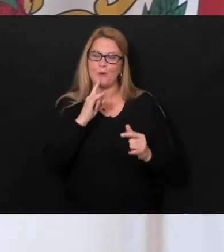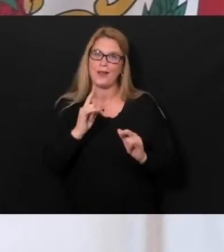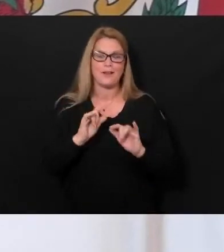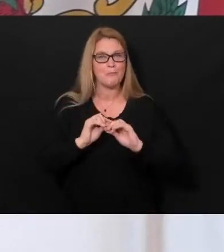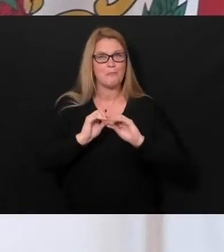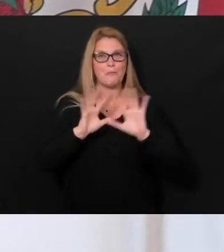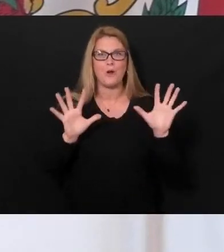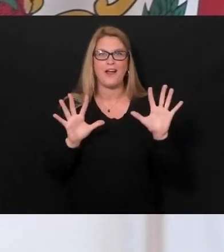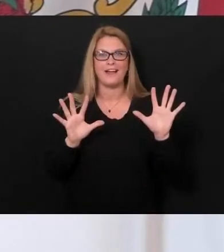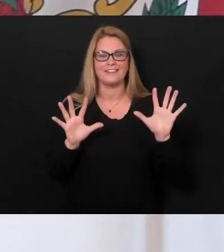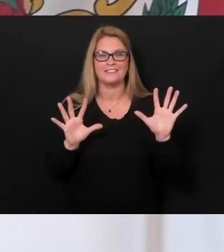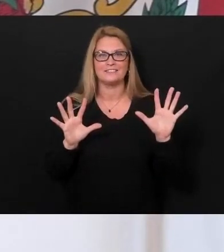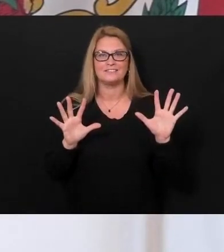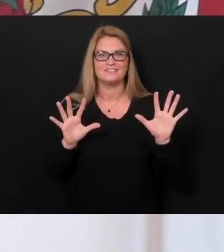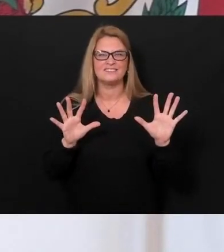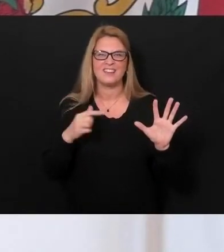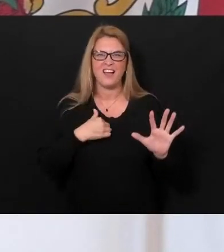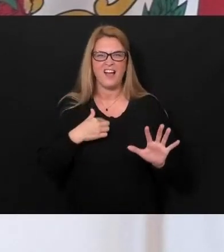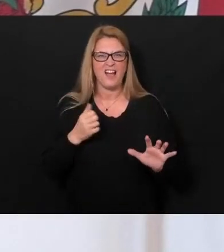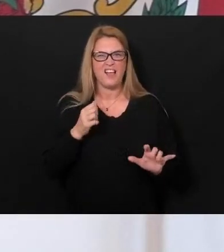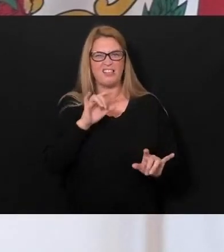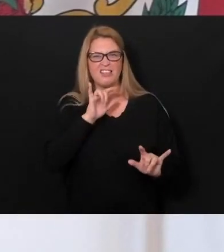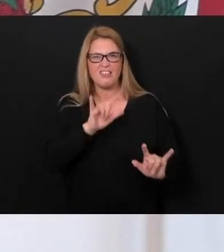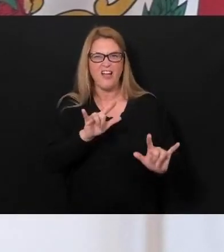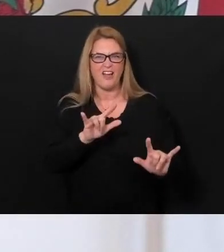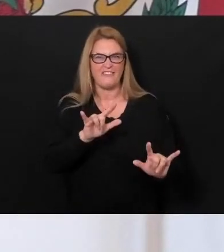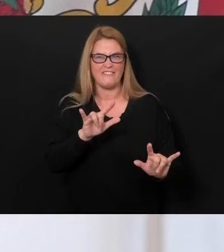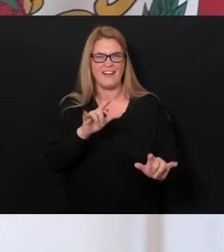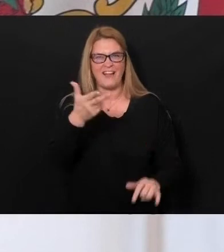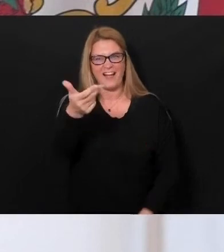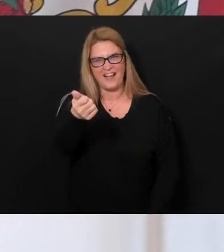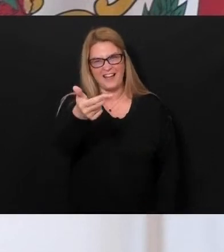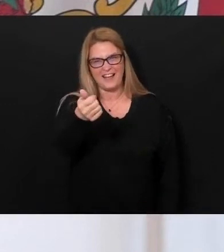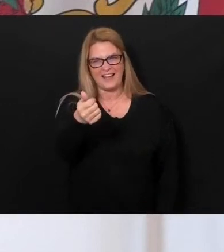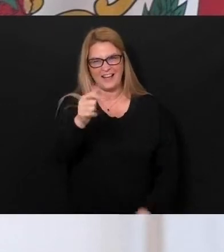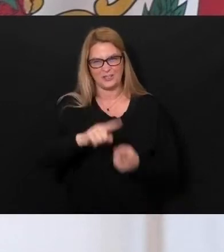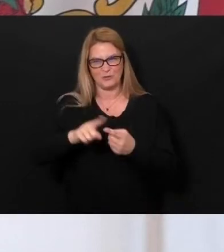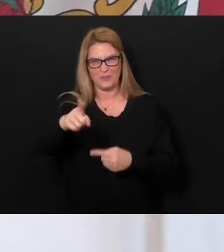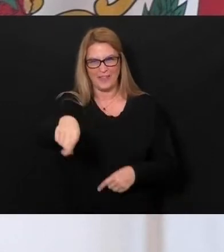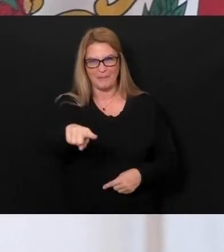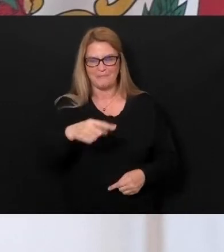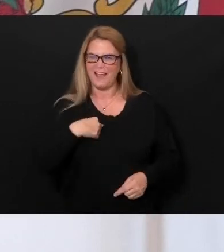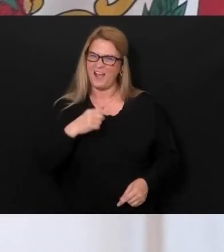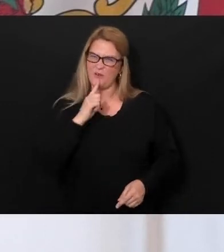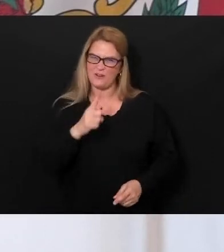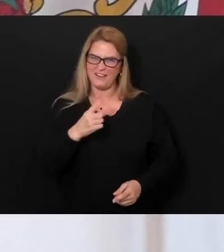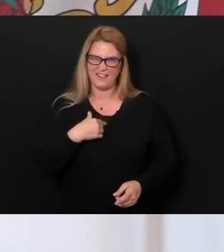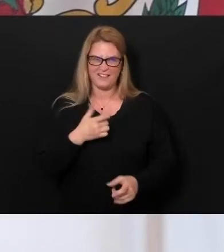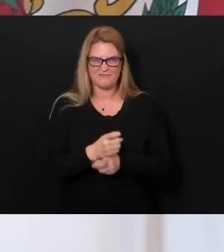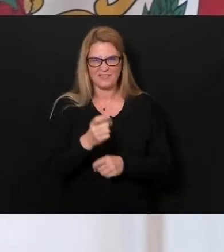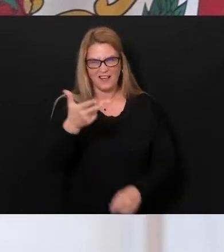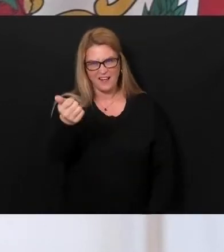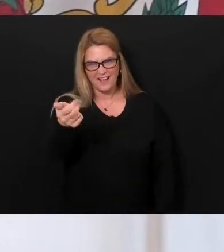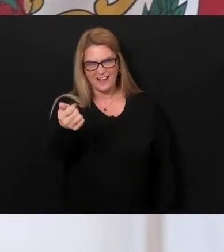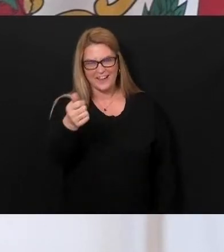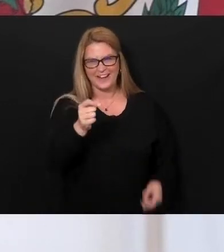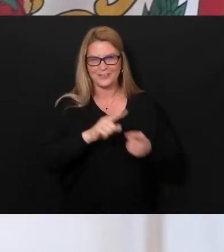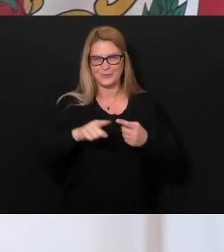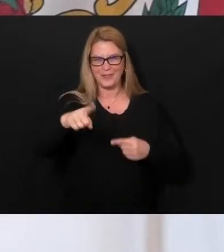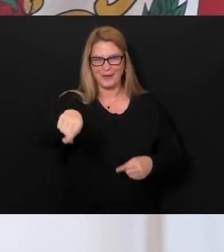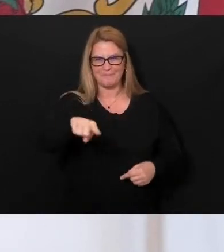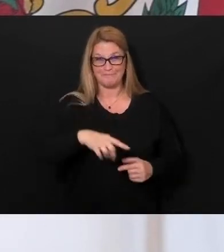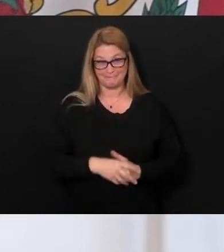I love rubbing it in their face. And I mean that, because really at the end of the